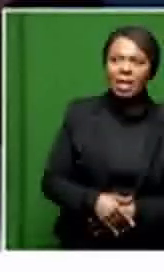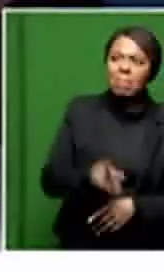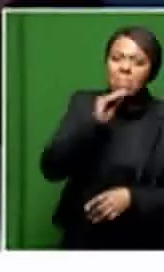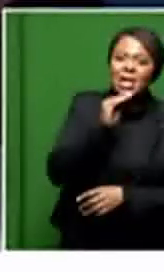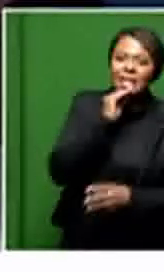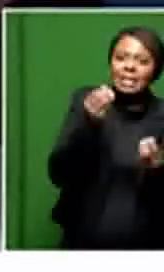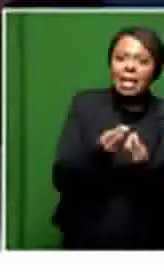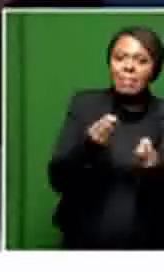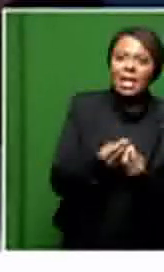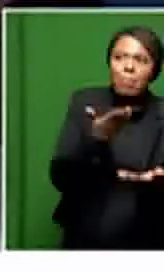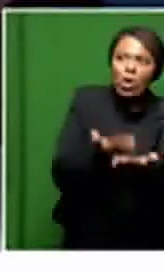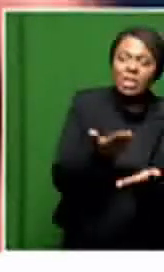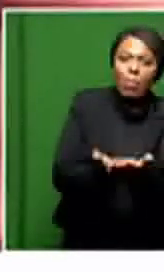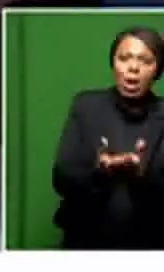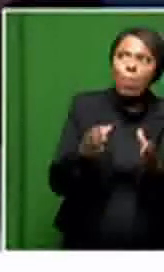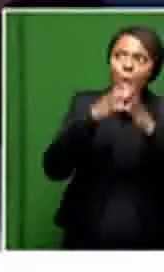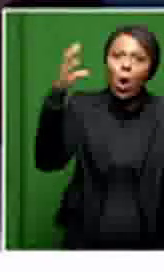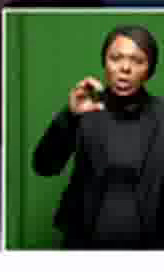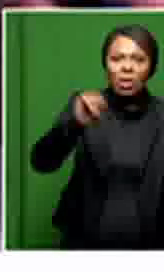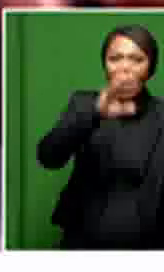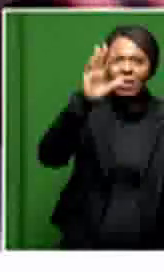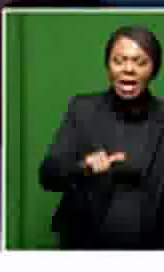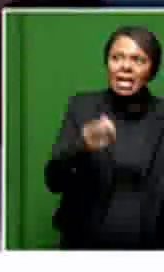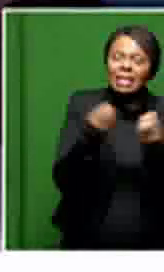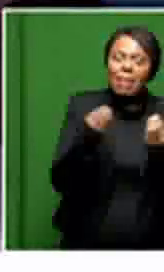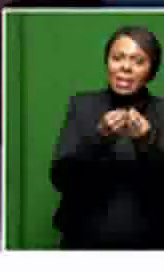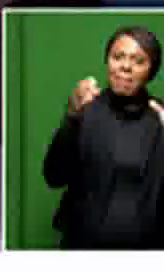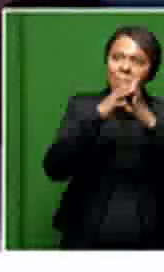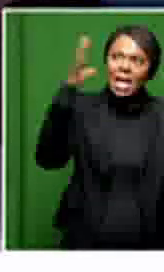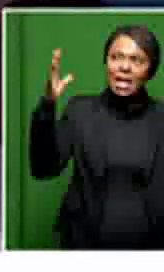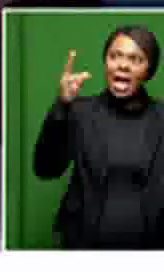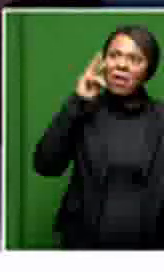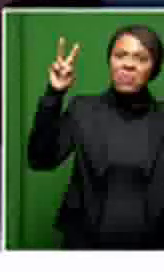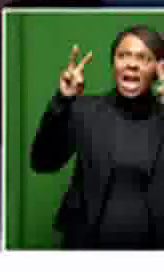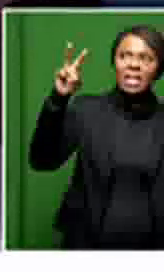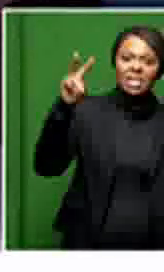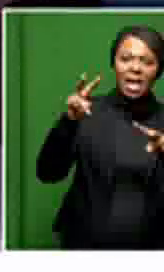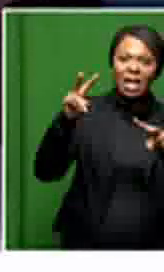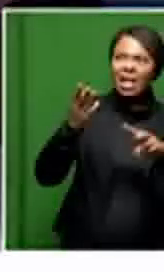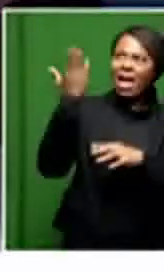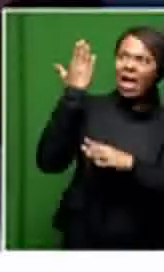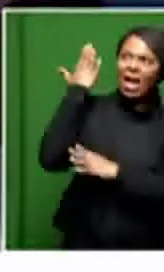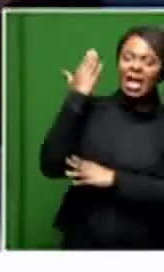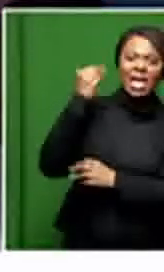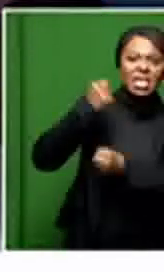more in South Africa, something bigger, something grander, a vision that was in the 70s.